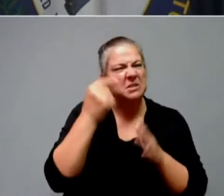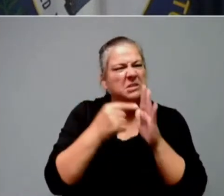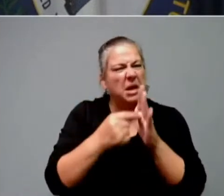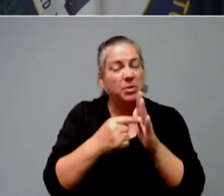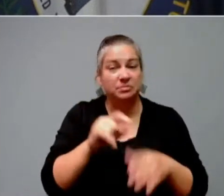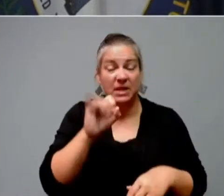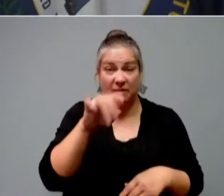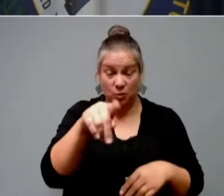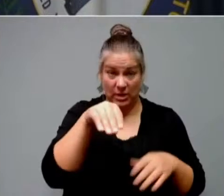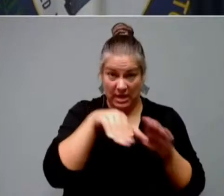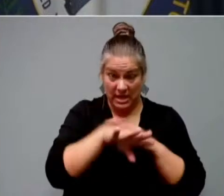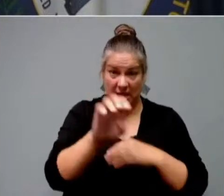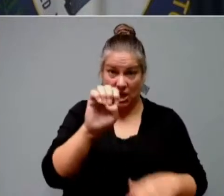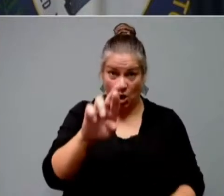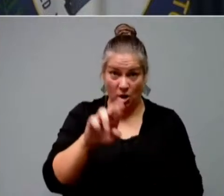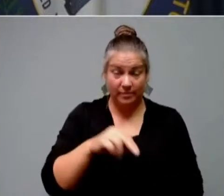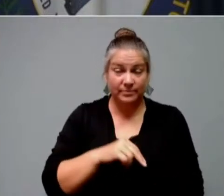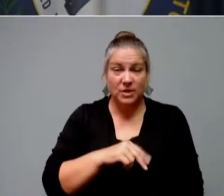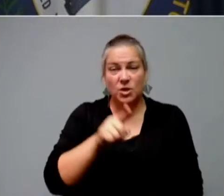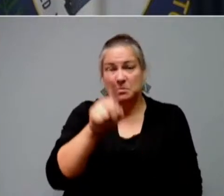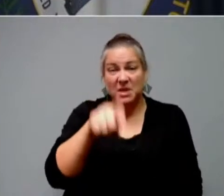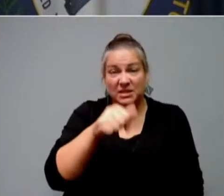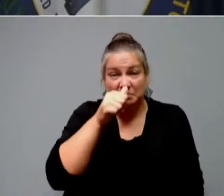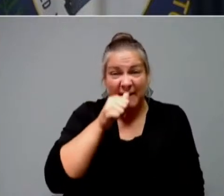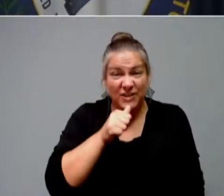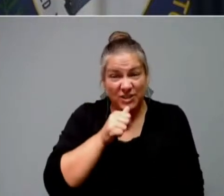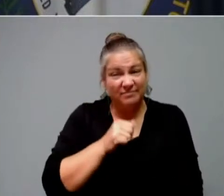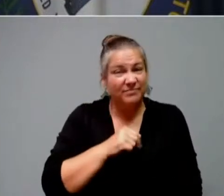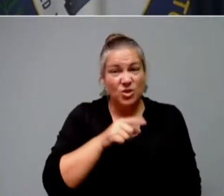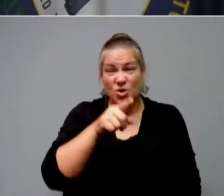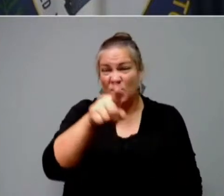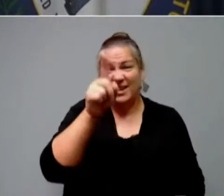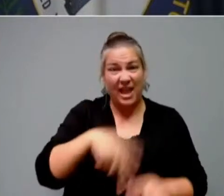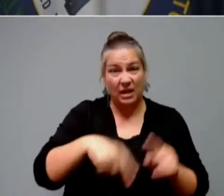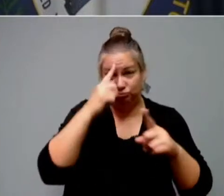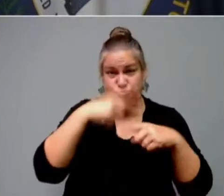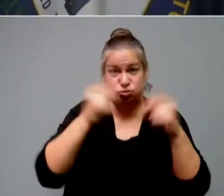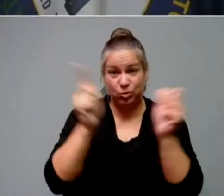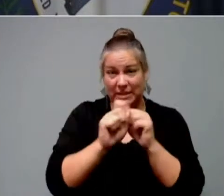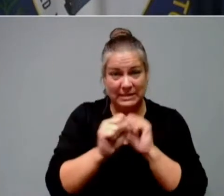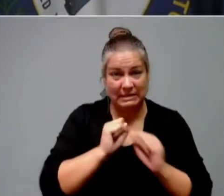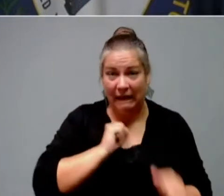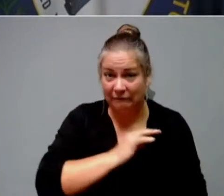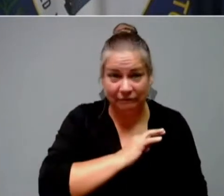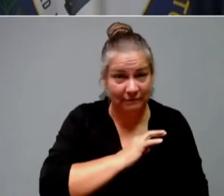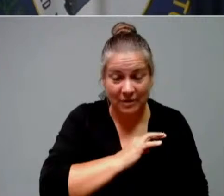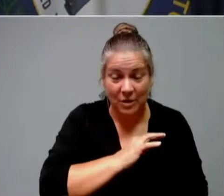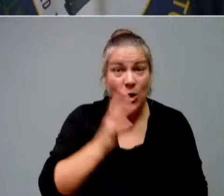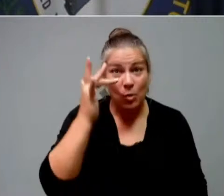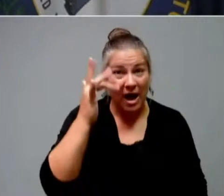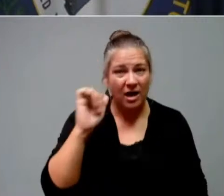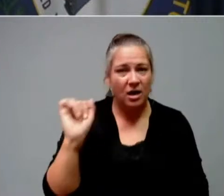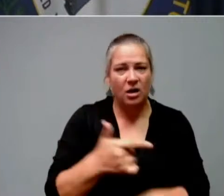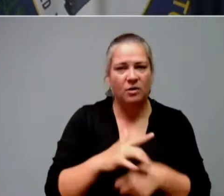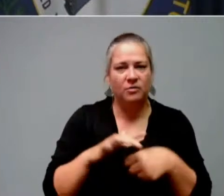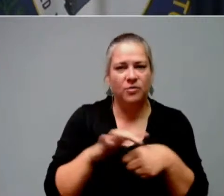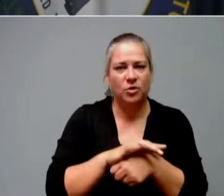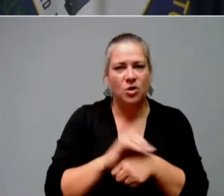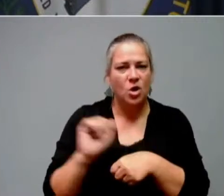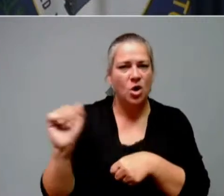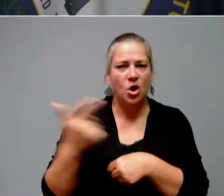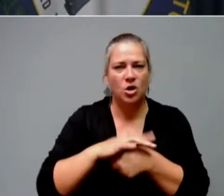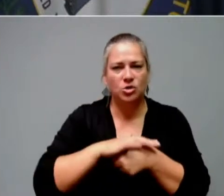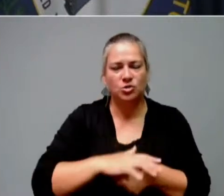patient and you're going to have to be nice to the staff there because they're all under a lot of strain and a lot of stress. And a lot of them are